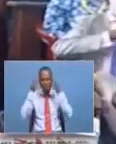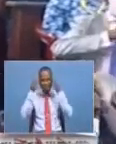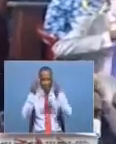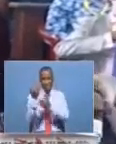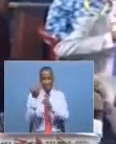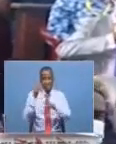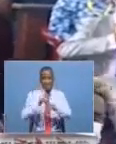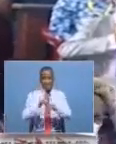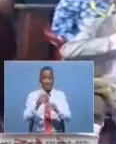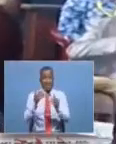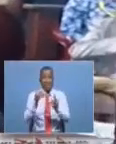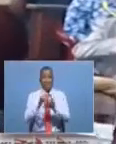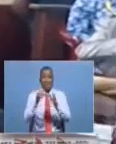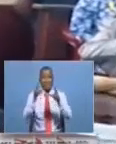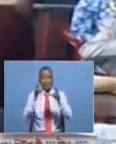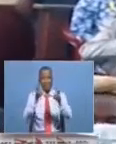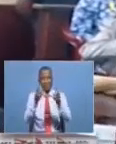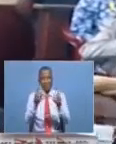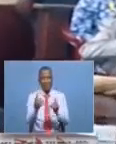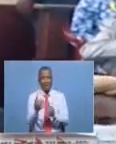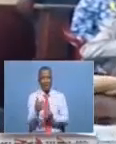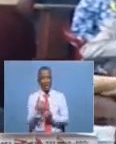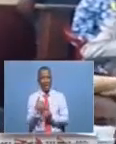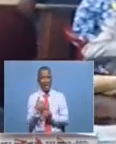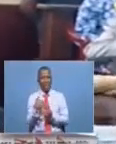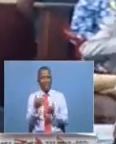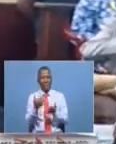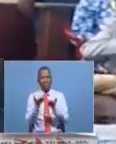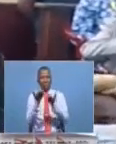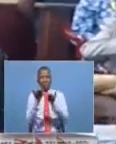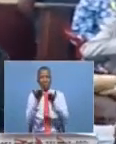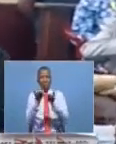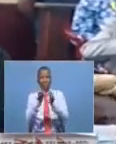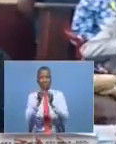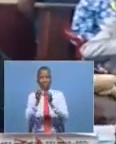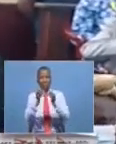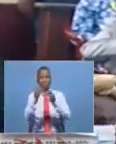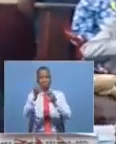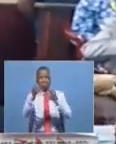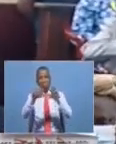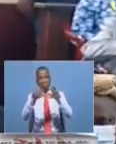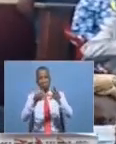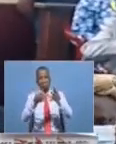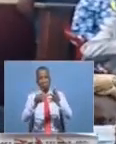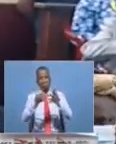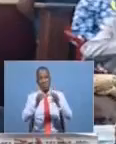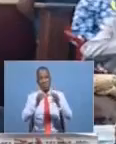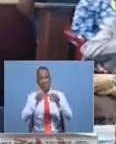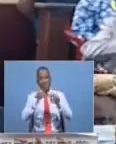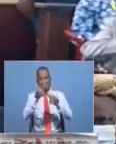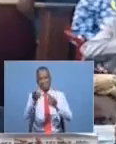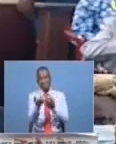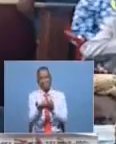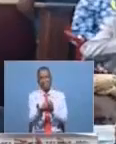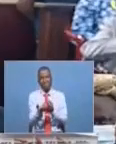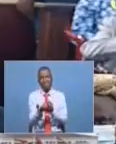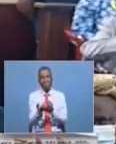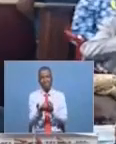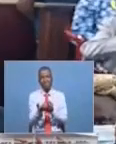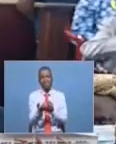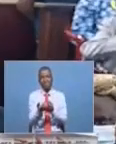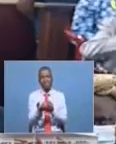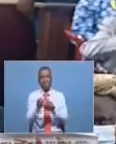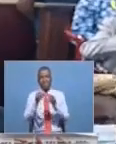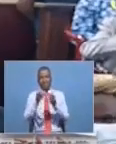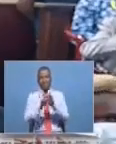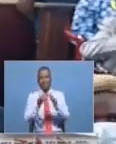argument that I have read, I think, in the statement of case of counsel for the first